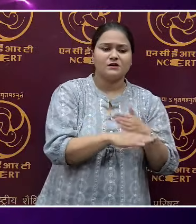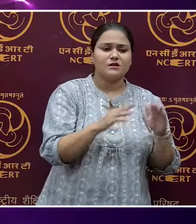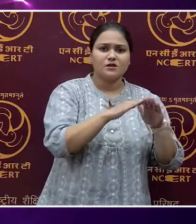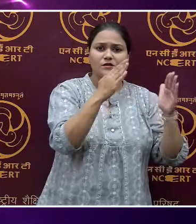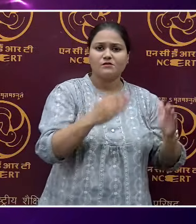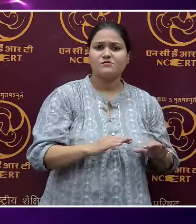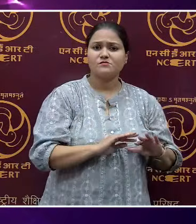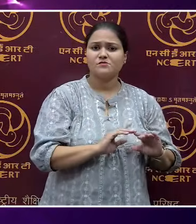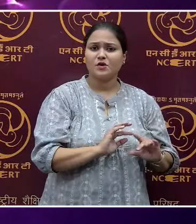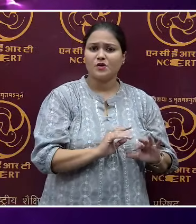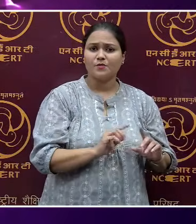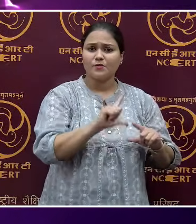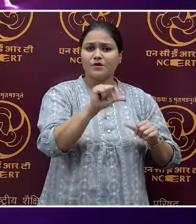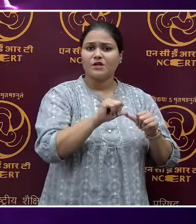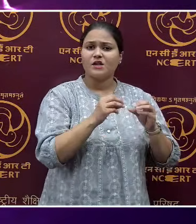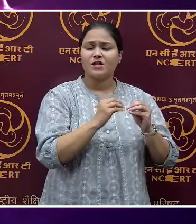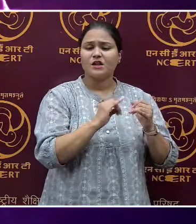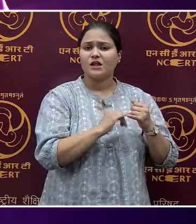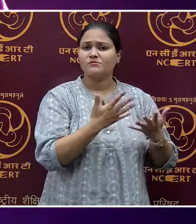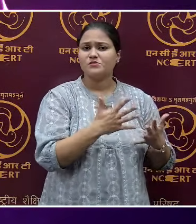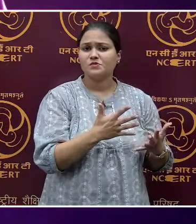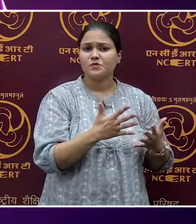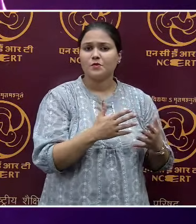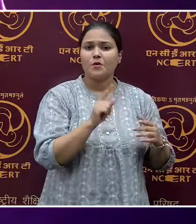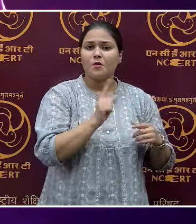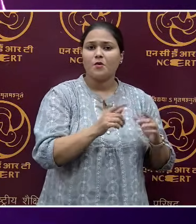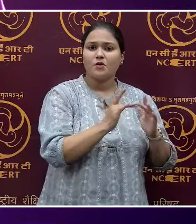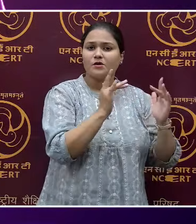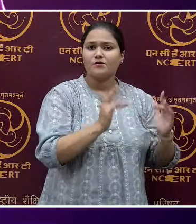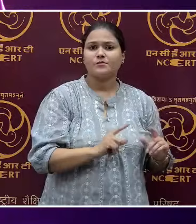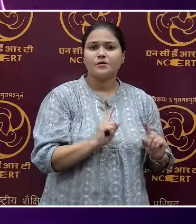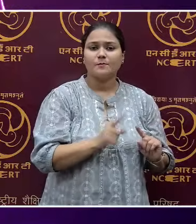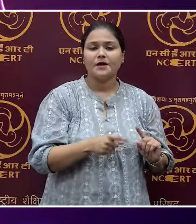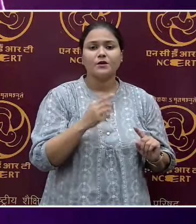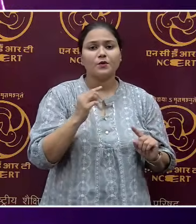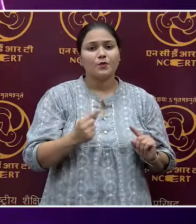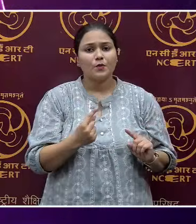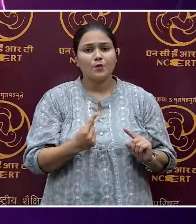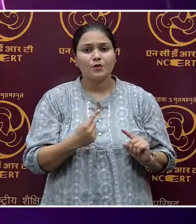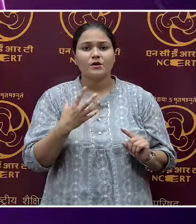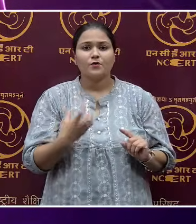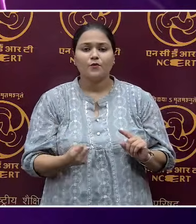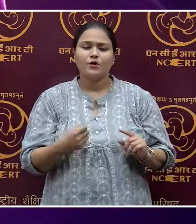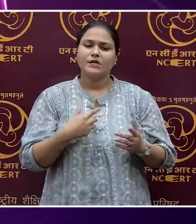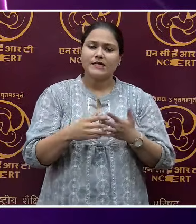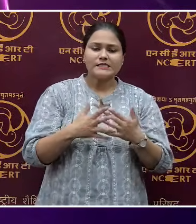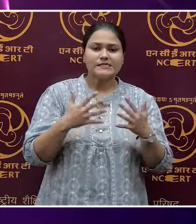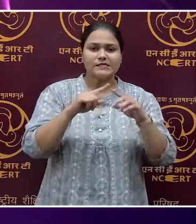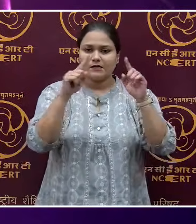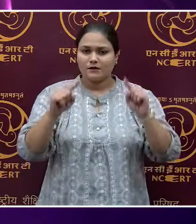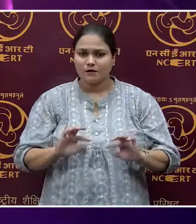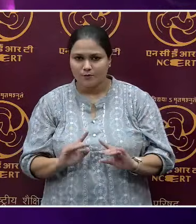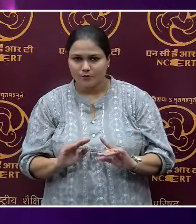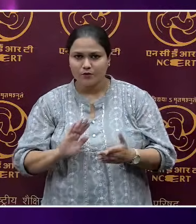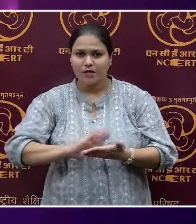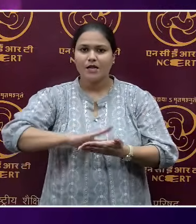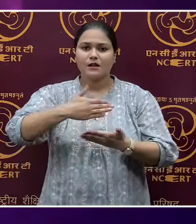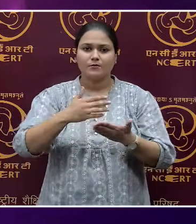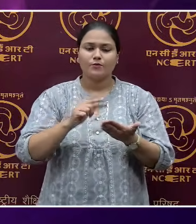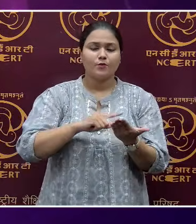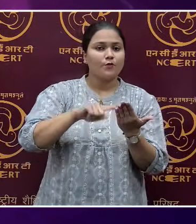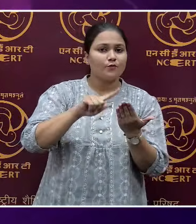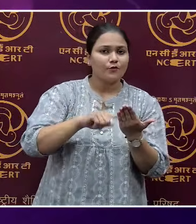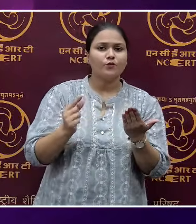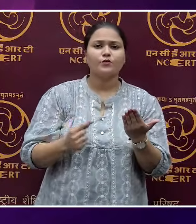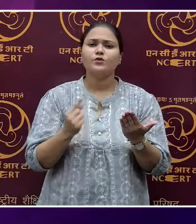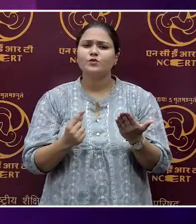them, like they need only a stable internet and a computer device or any mobile phones. So by this they can